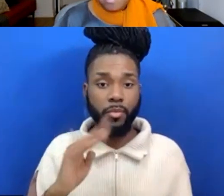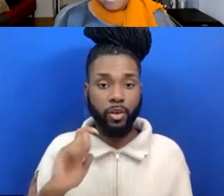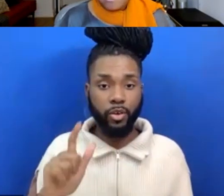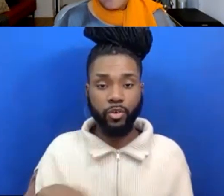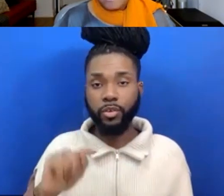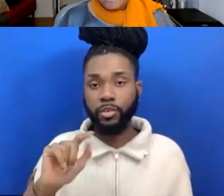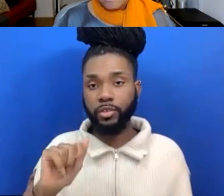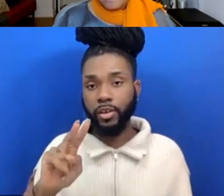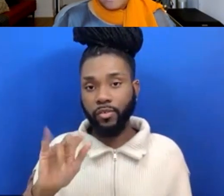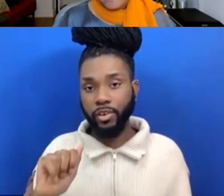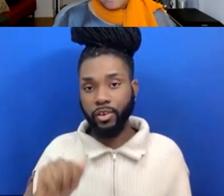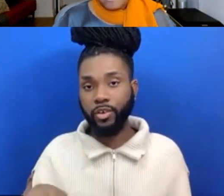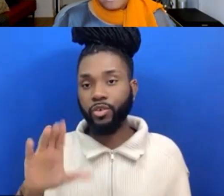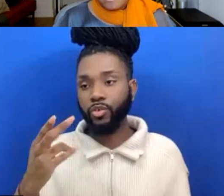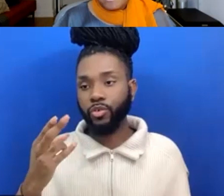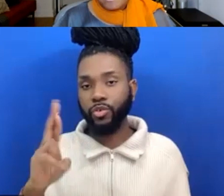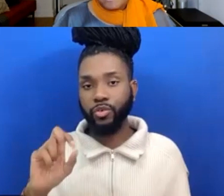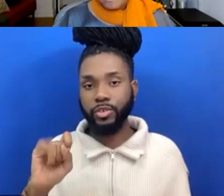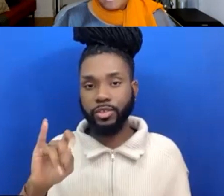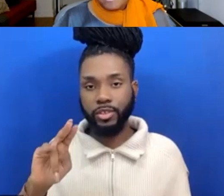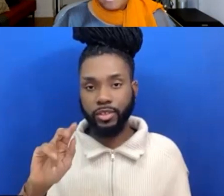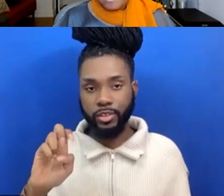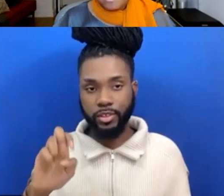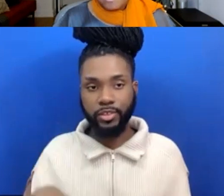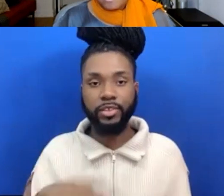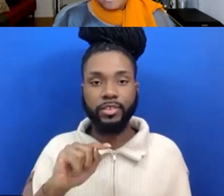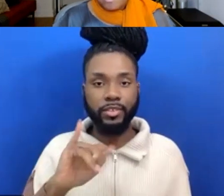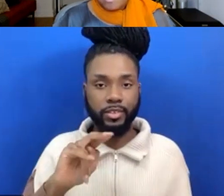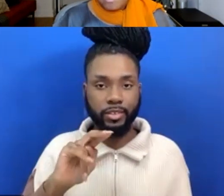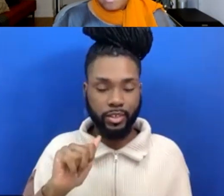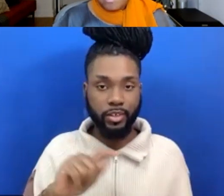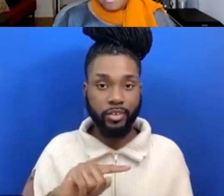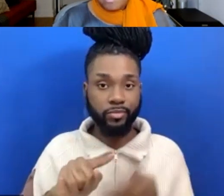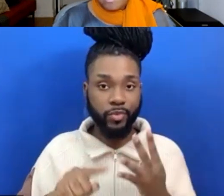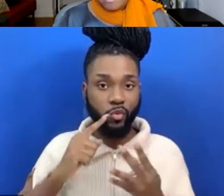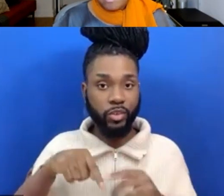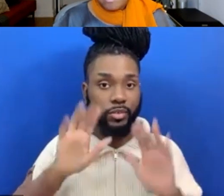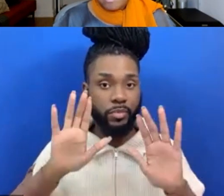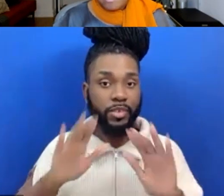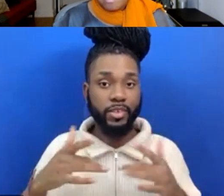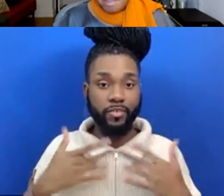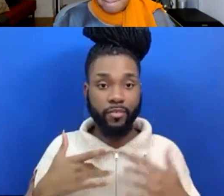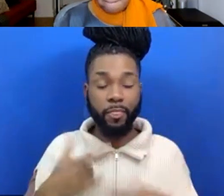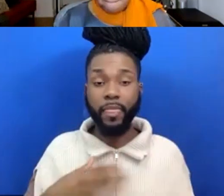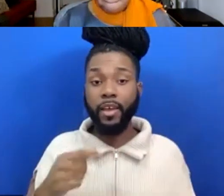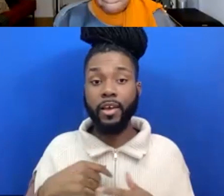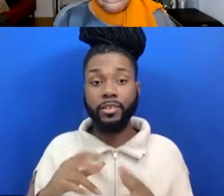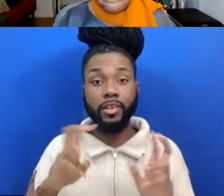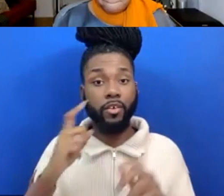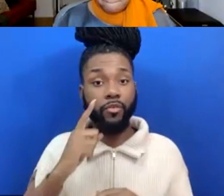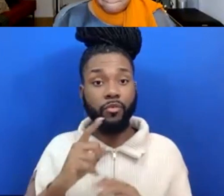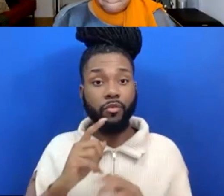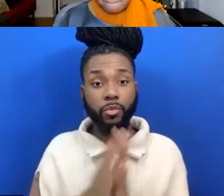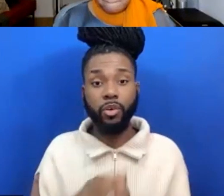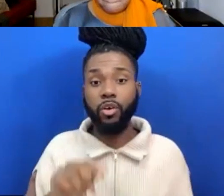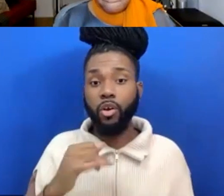Tavia, Christine, Tina for this amazing event. The subtitle to Tina's book is Artists Changing How We